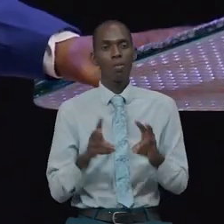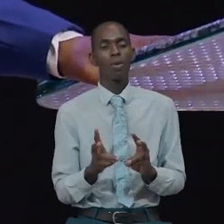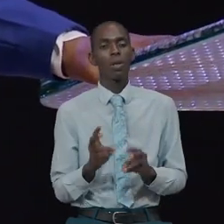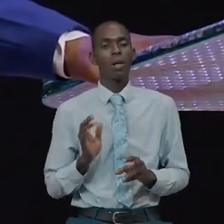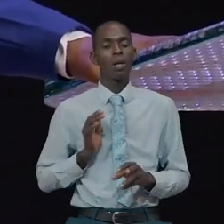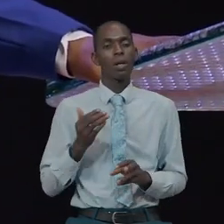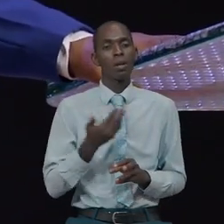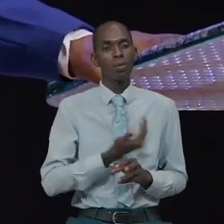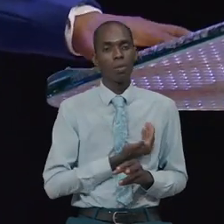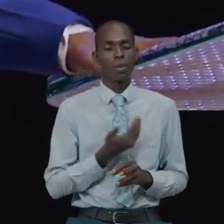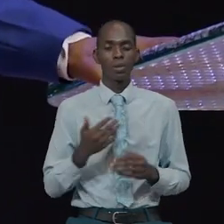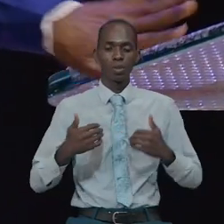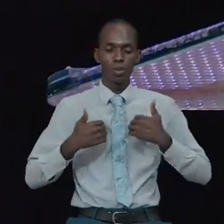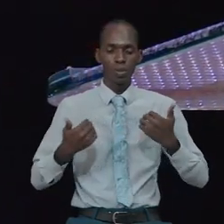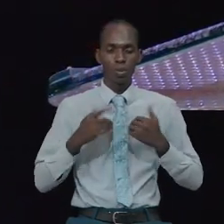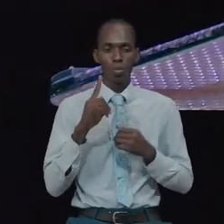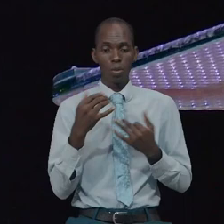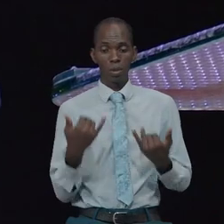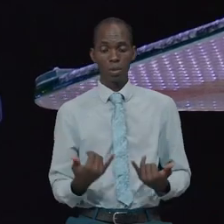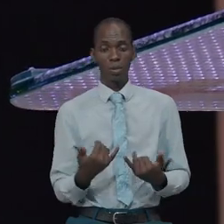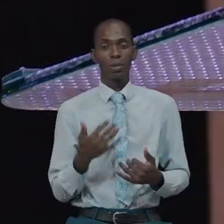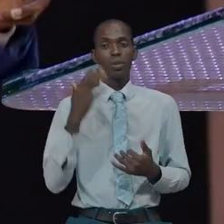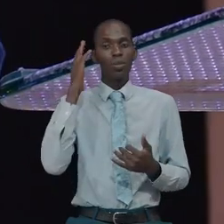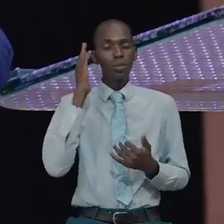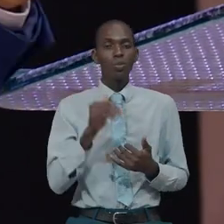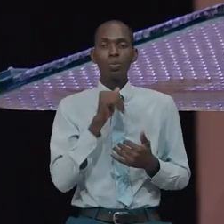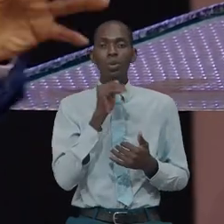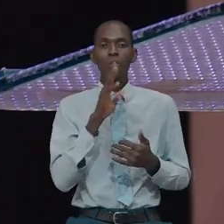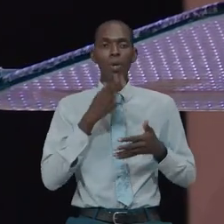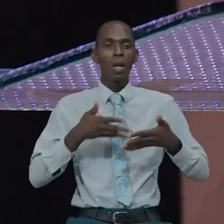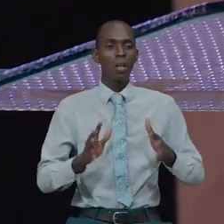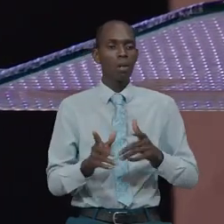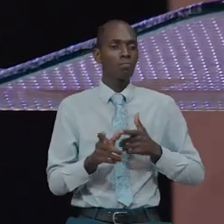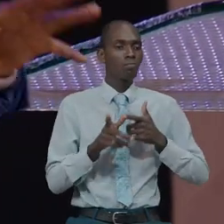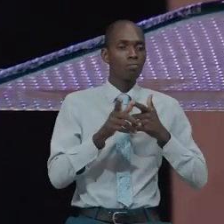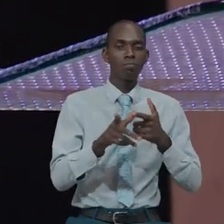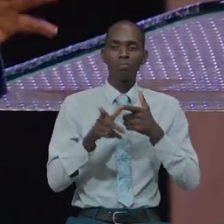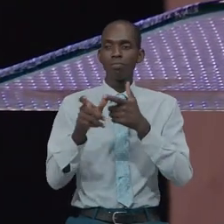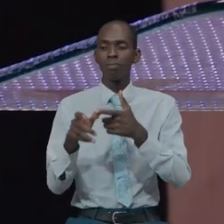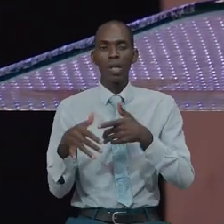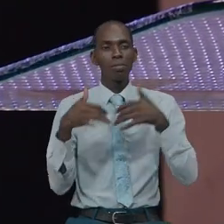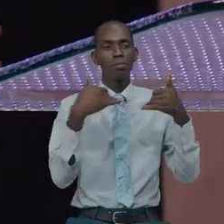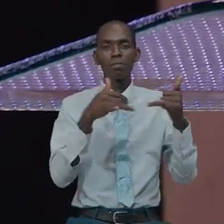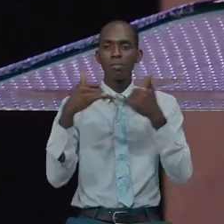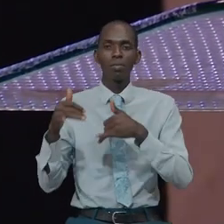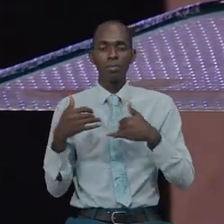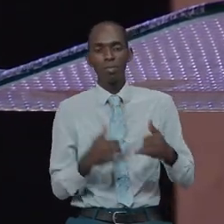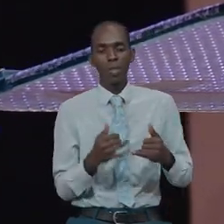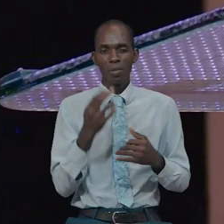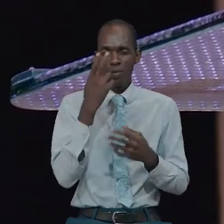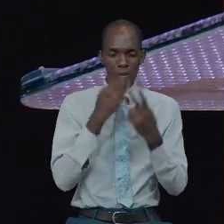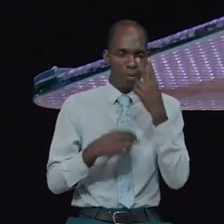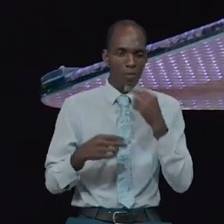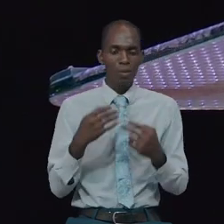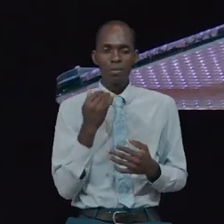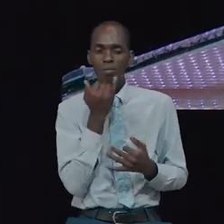our teenagers should not be allowed running around playing pranks or whatever